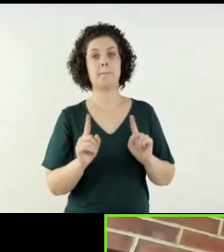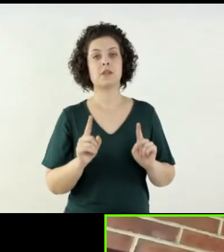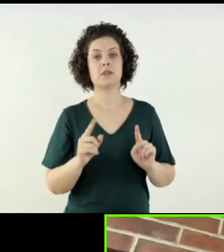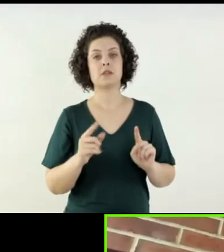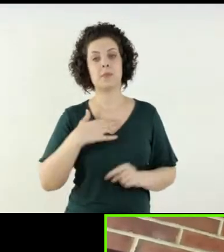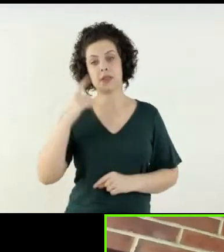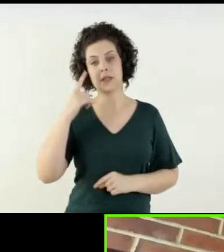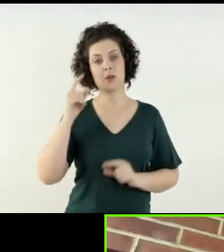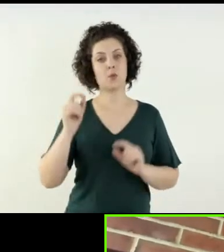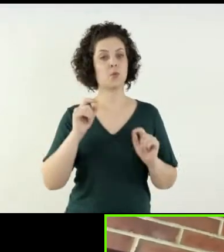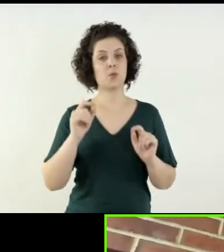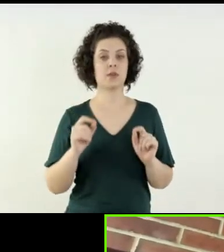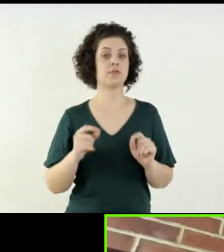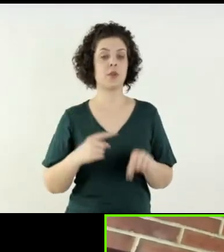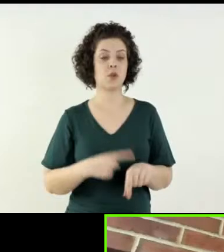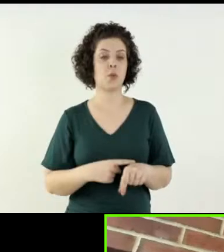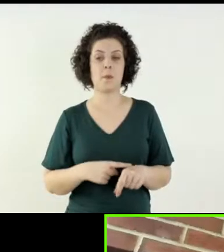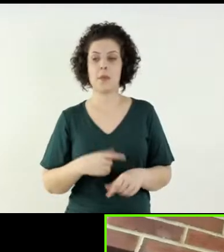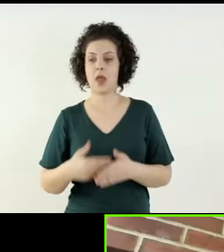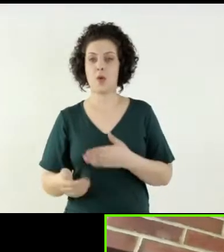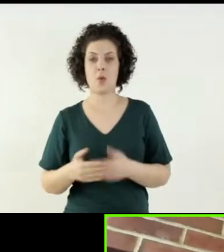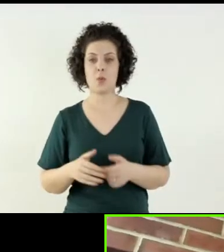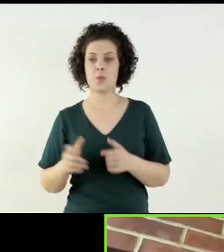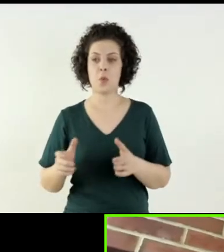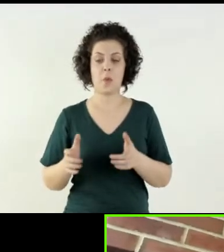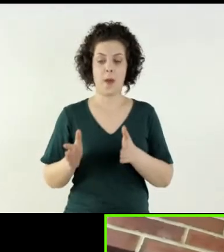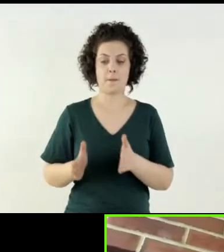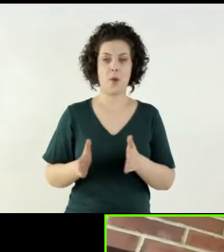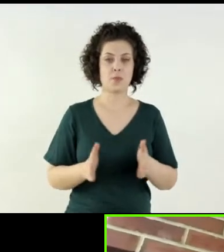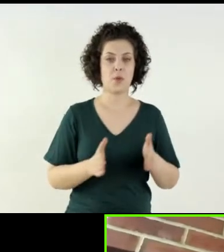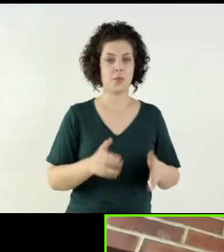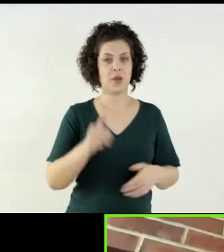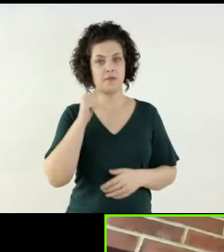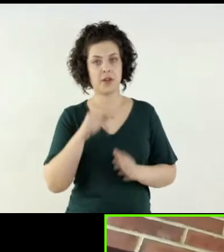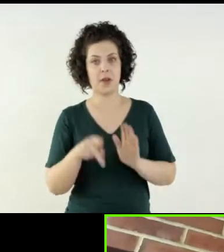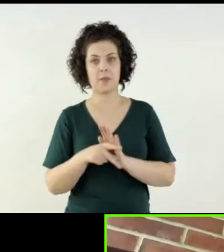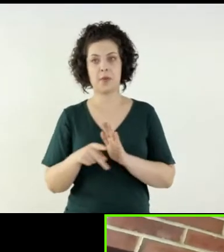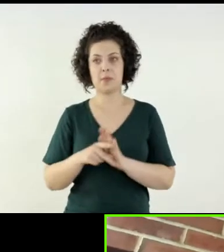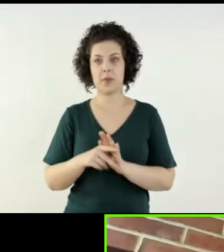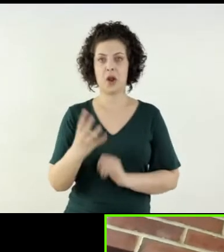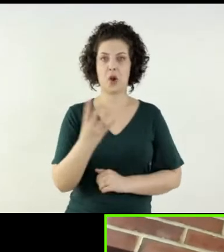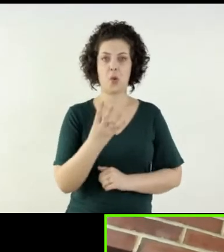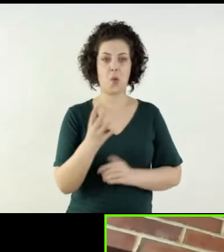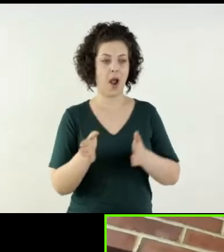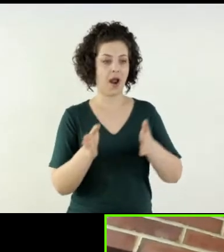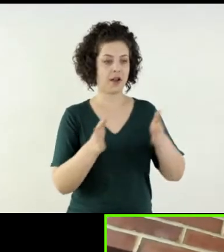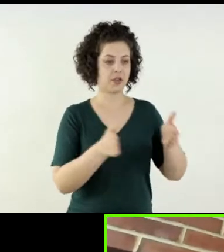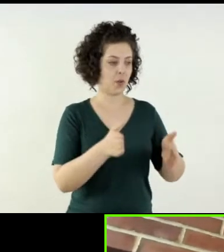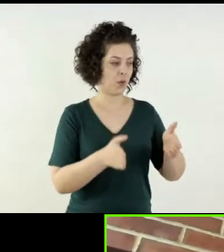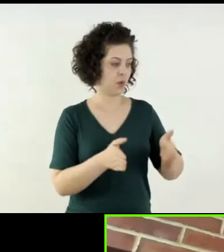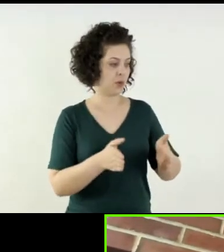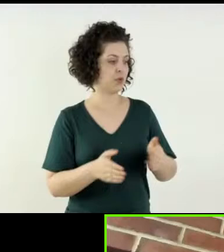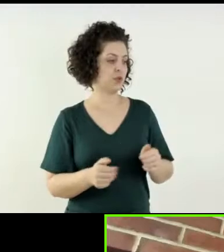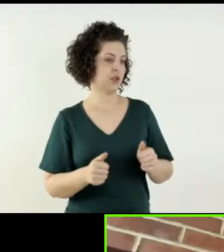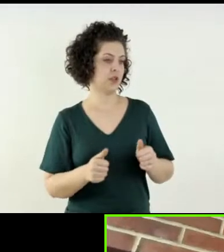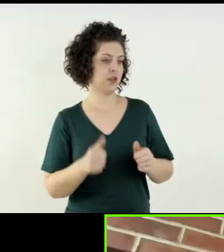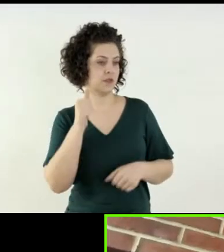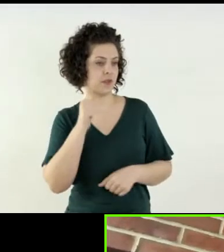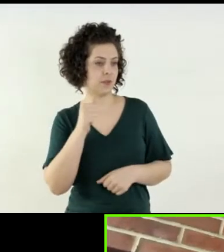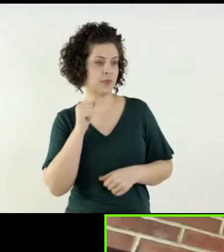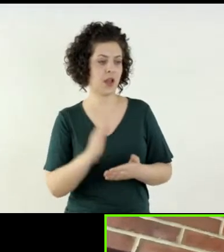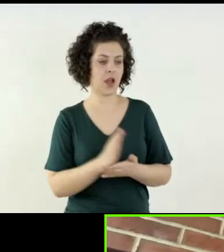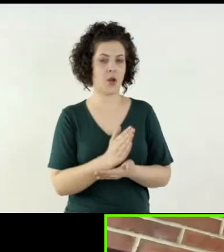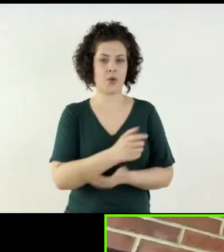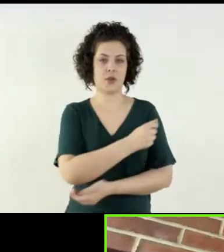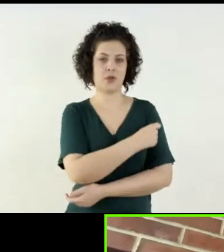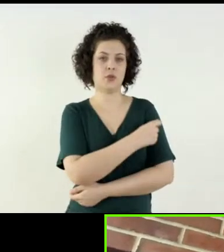it, fourth wave feminism, post-feminism, some of my students call it, that there are as many feminisms as there are